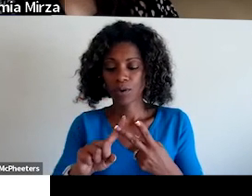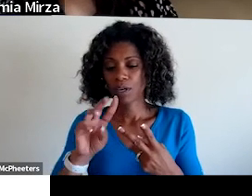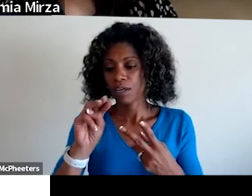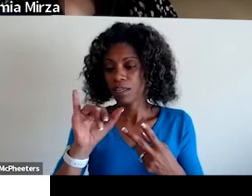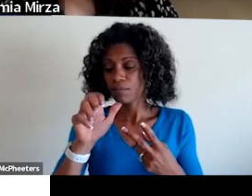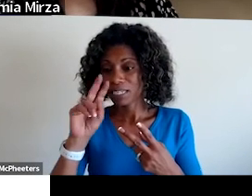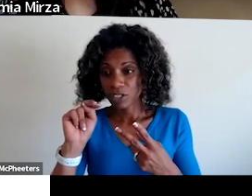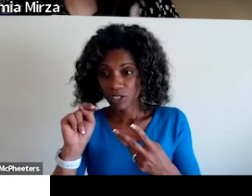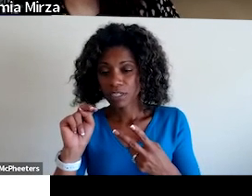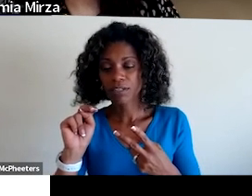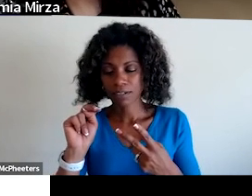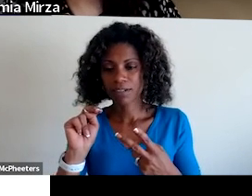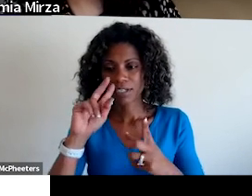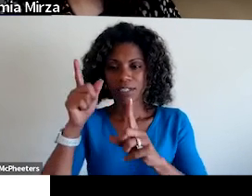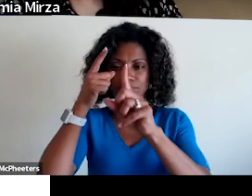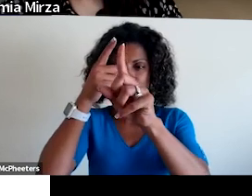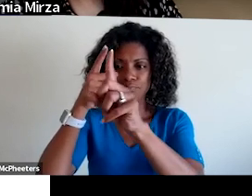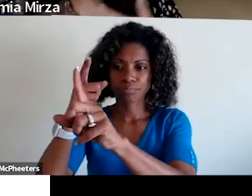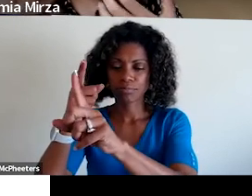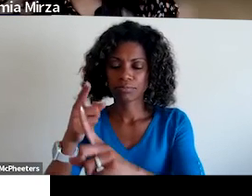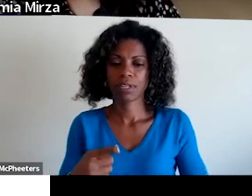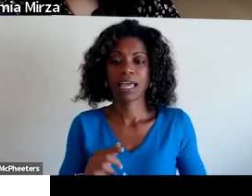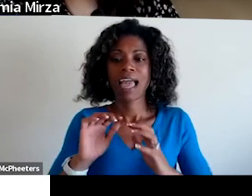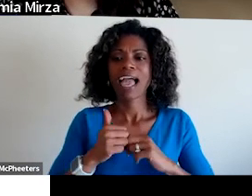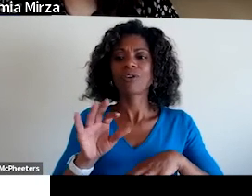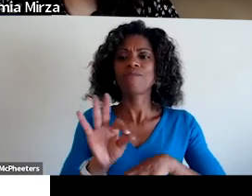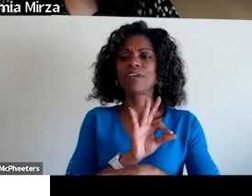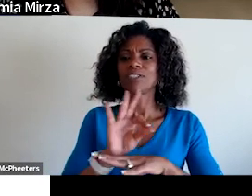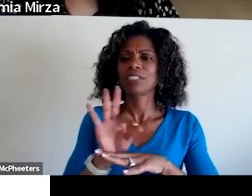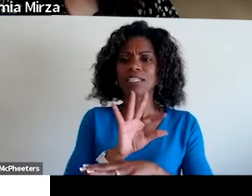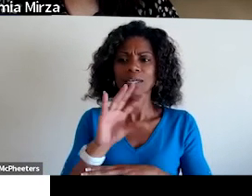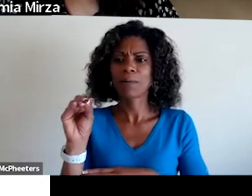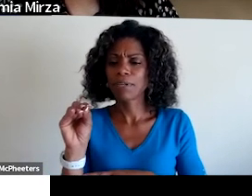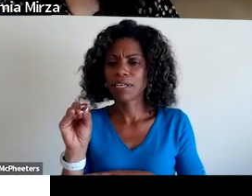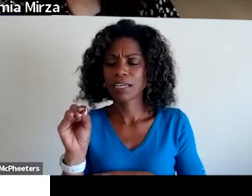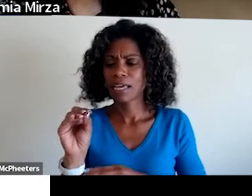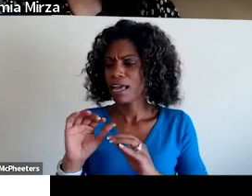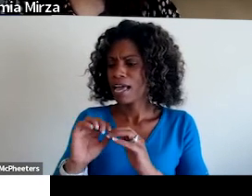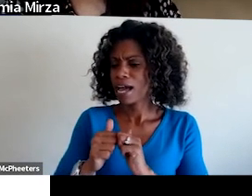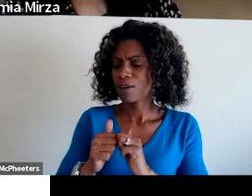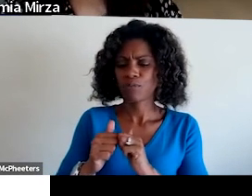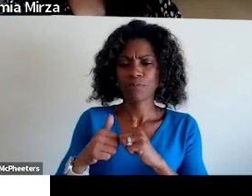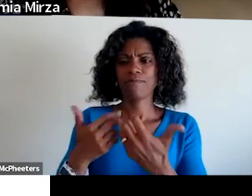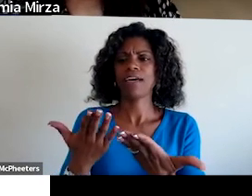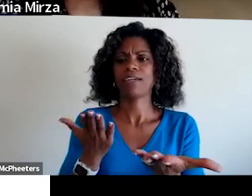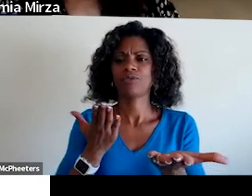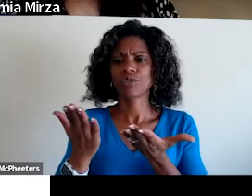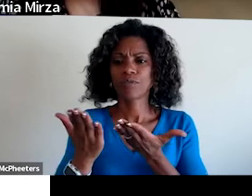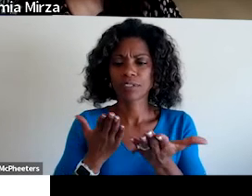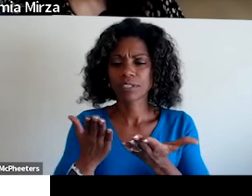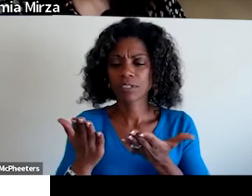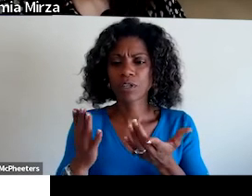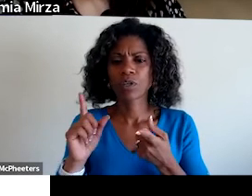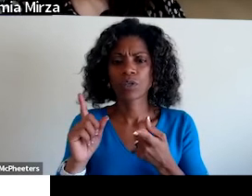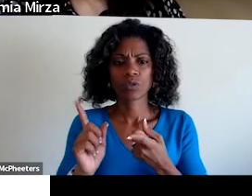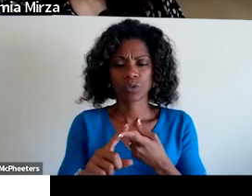your organization, both how you function and how you provide your services and do your work externally.